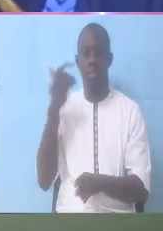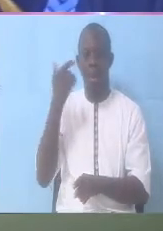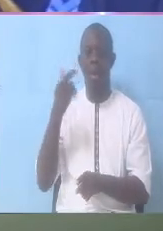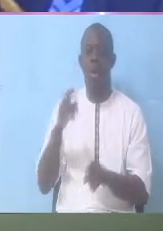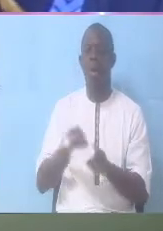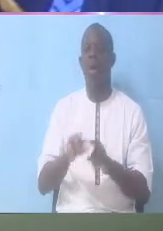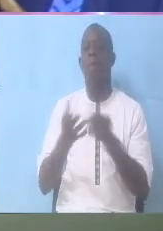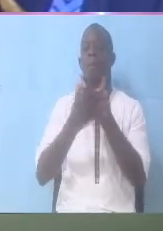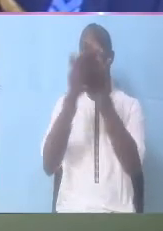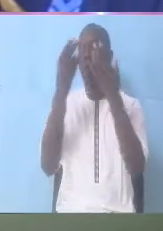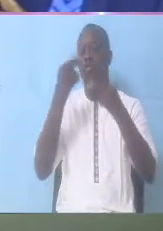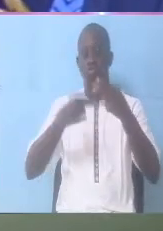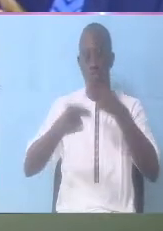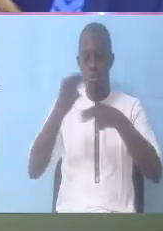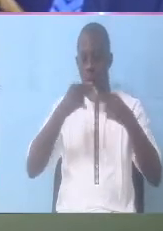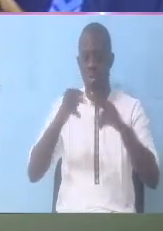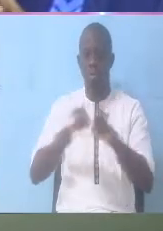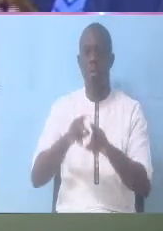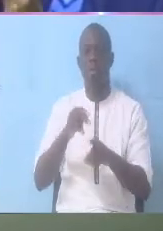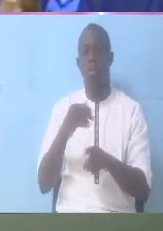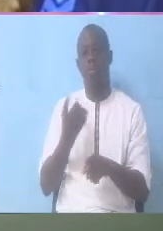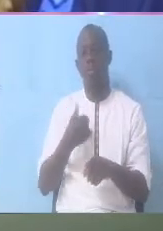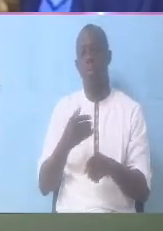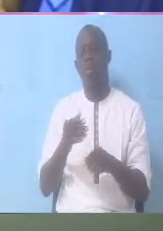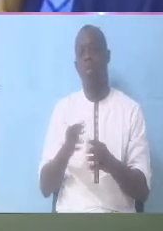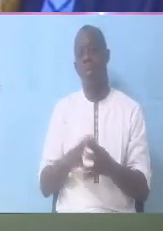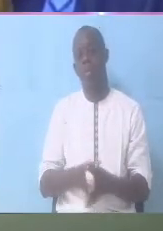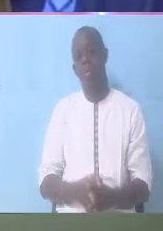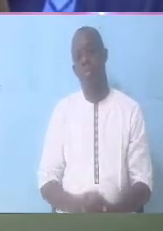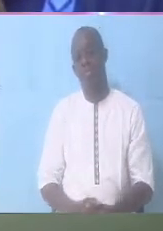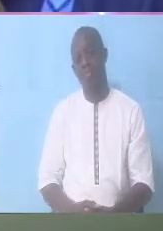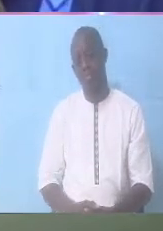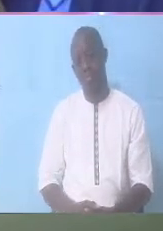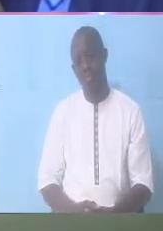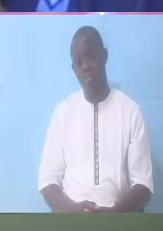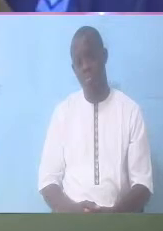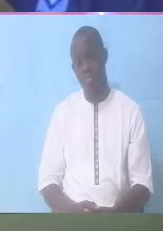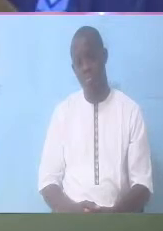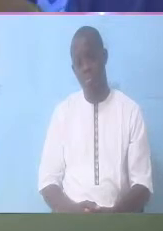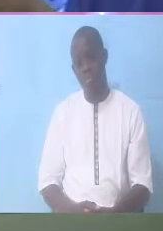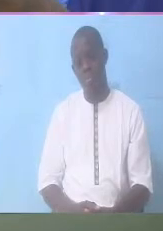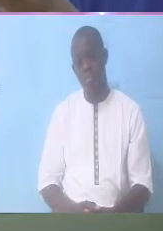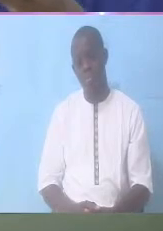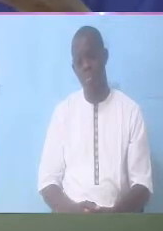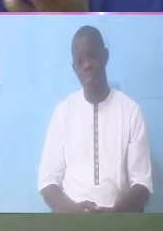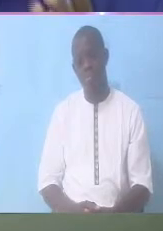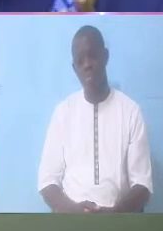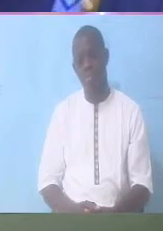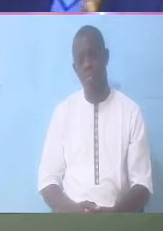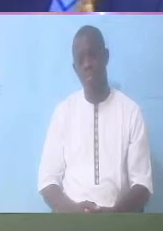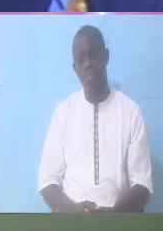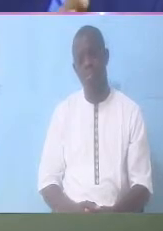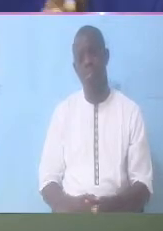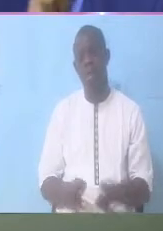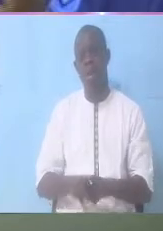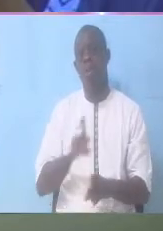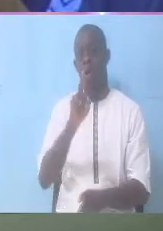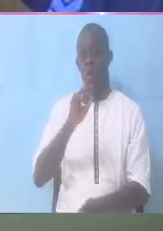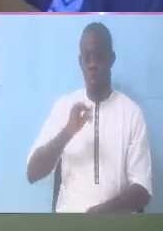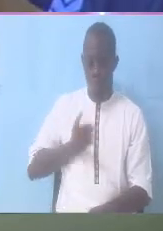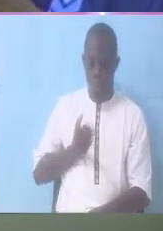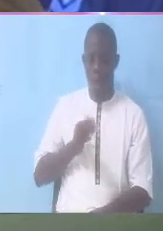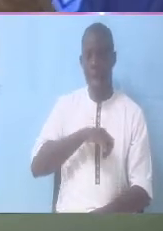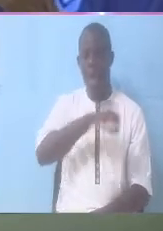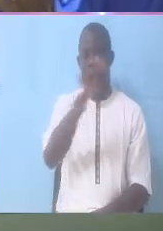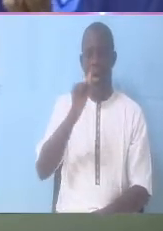Tambajiro, because he speaks Jola. Okay. But the women and